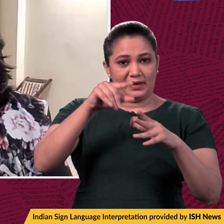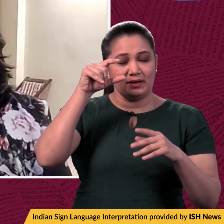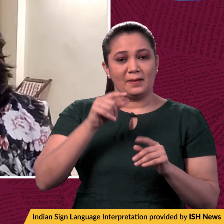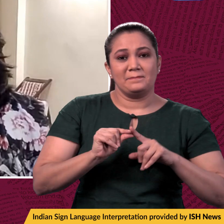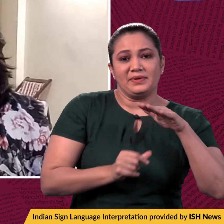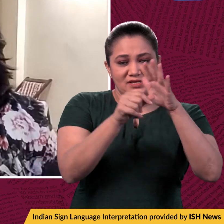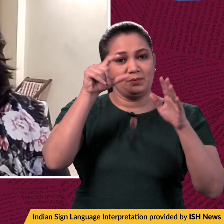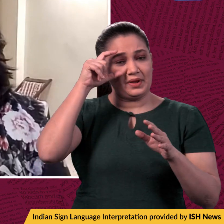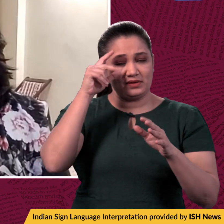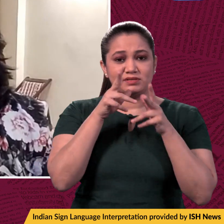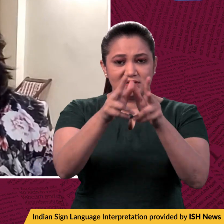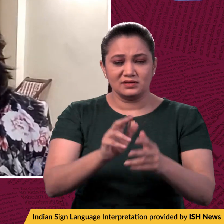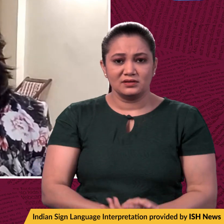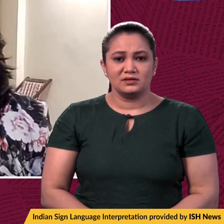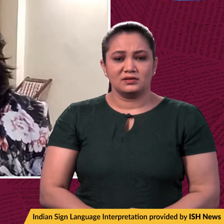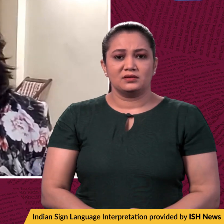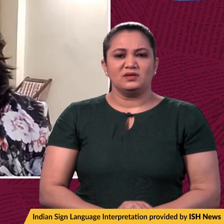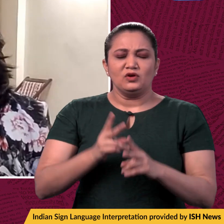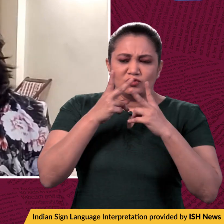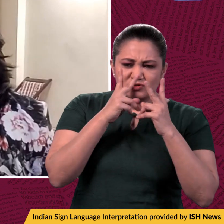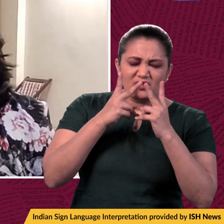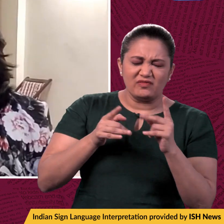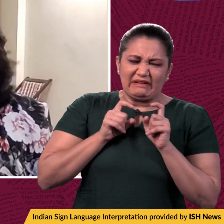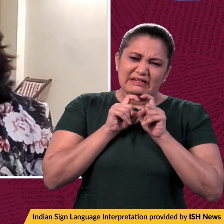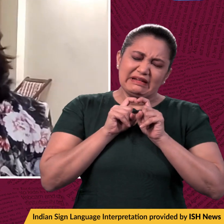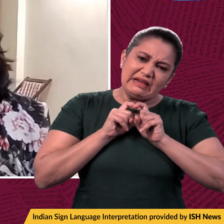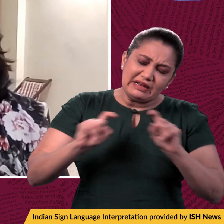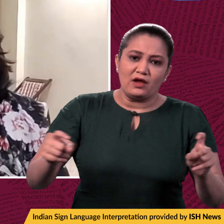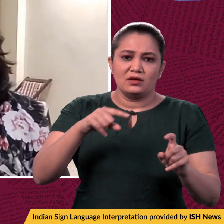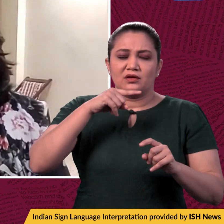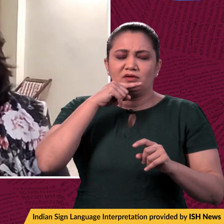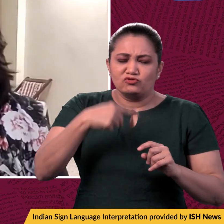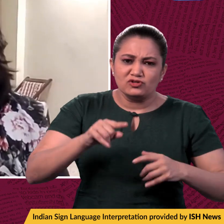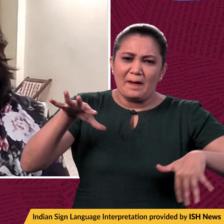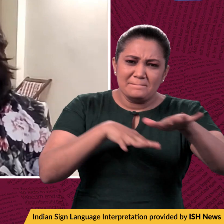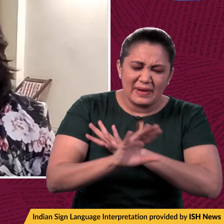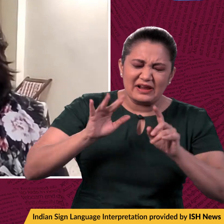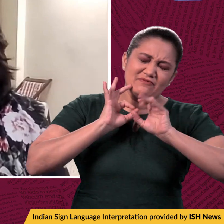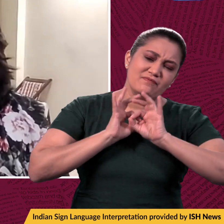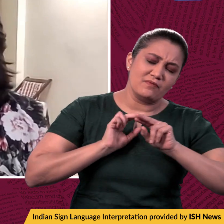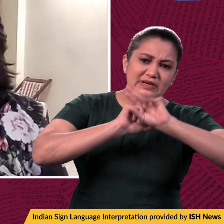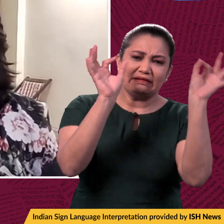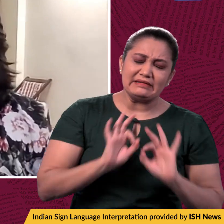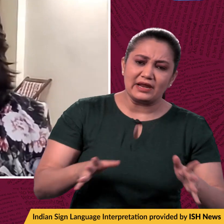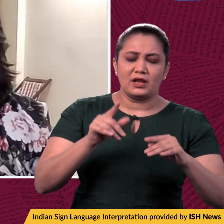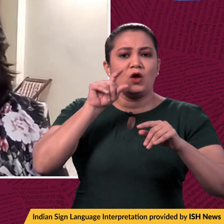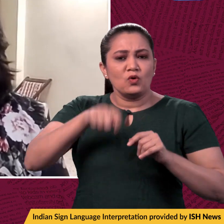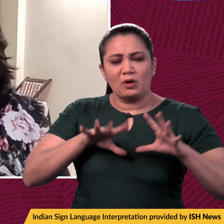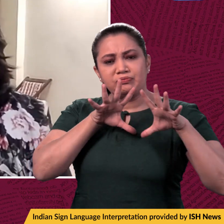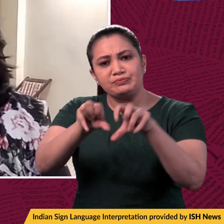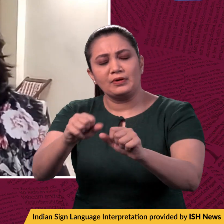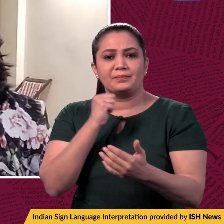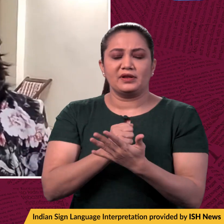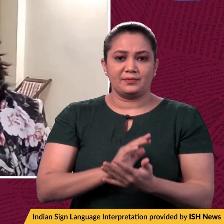US President Joe Biden has said that there was every indication Russia was prepared to attack